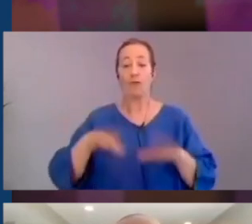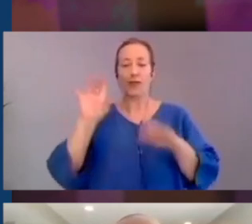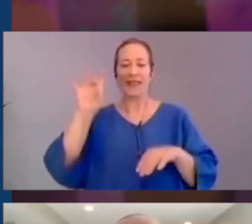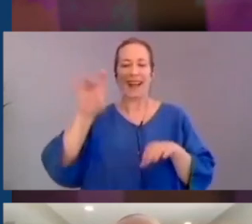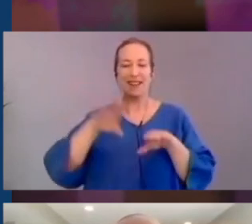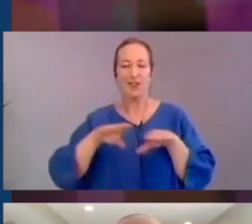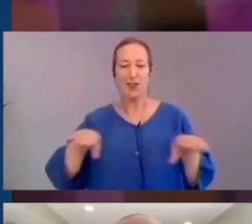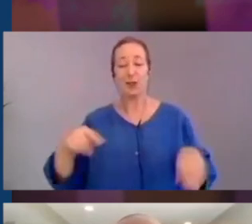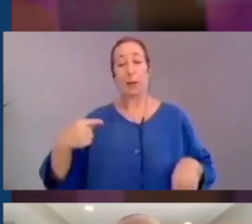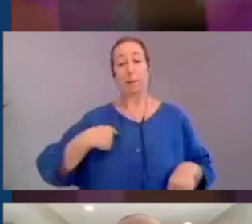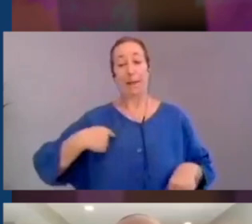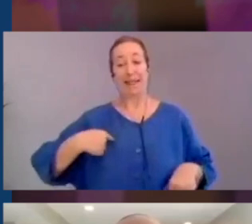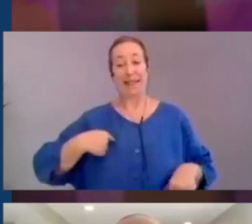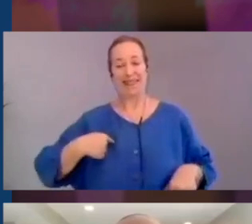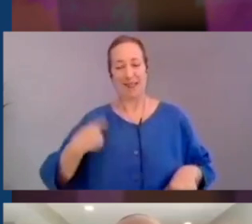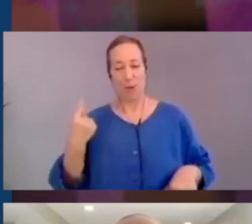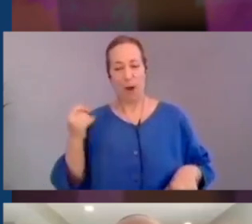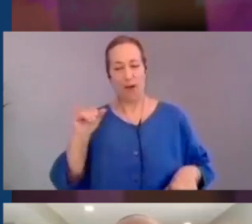youngest.